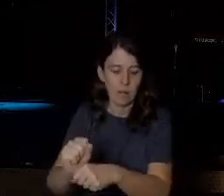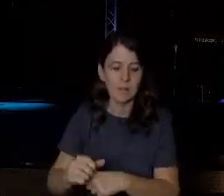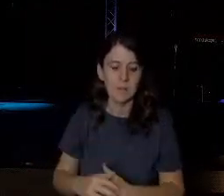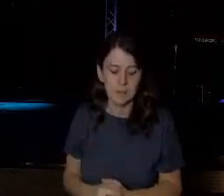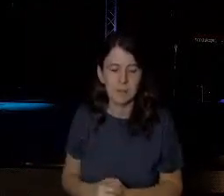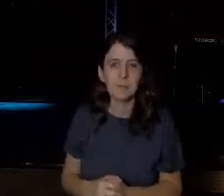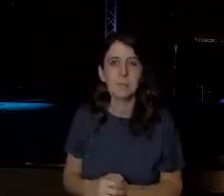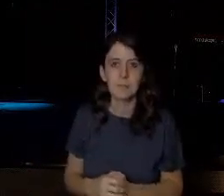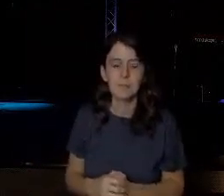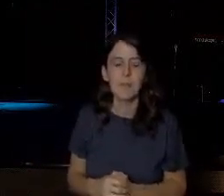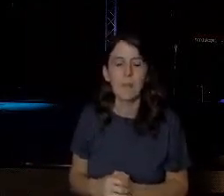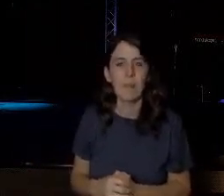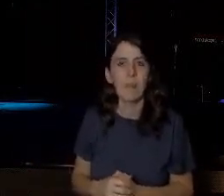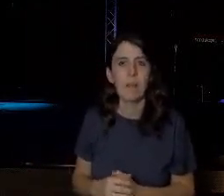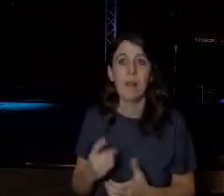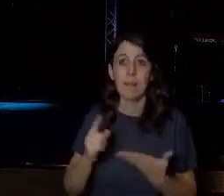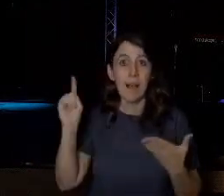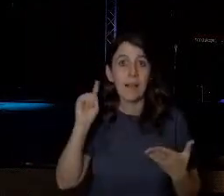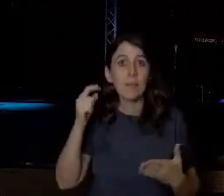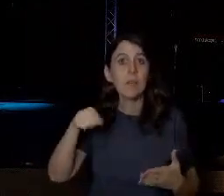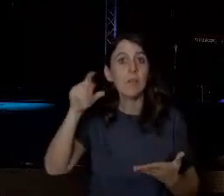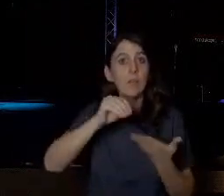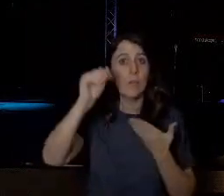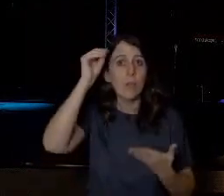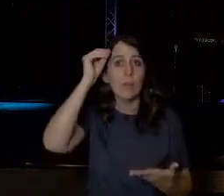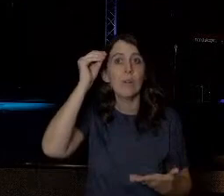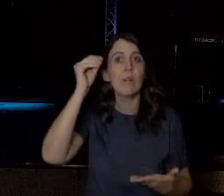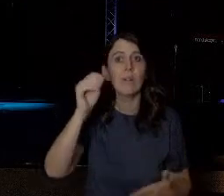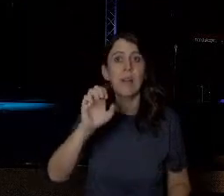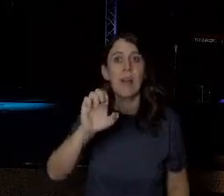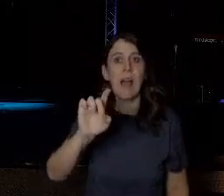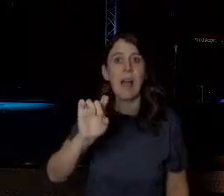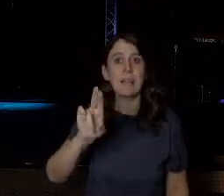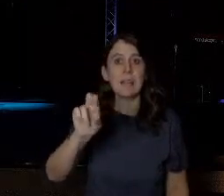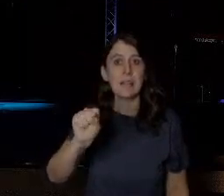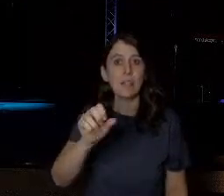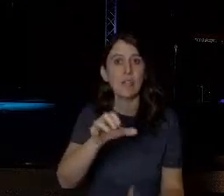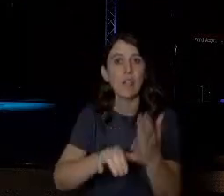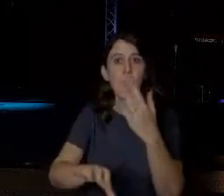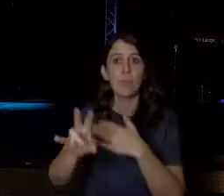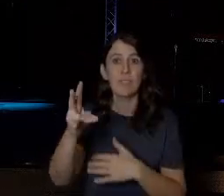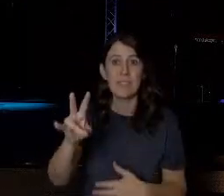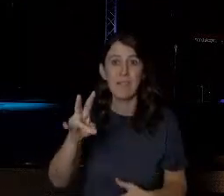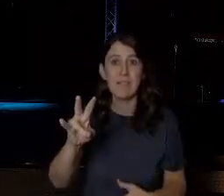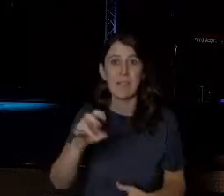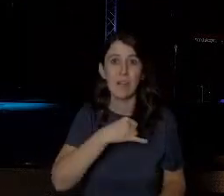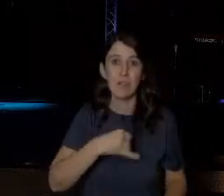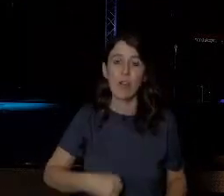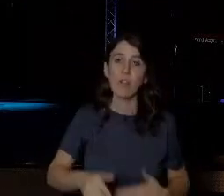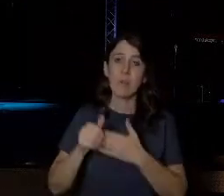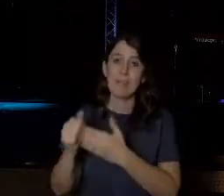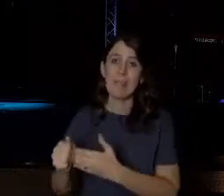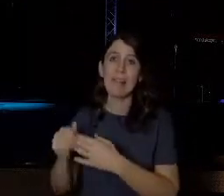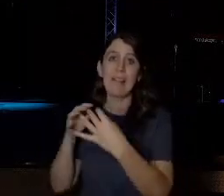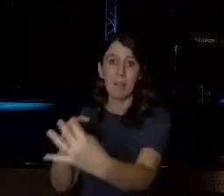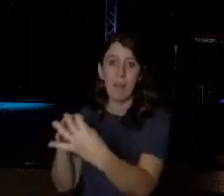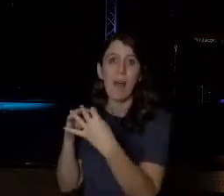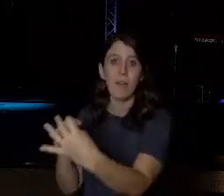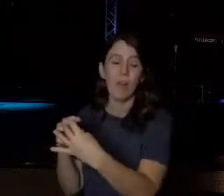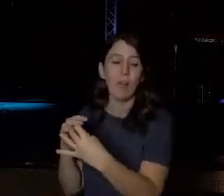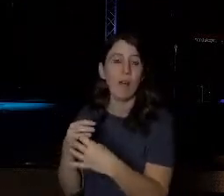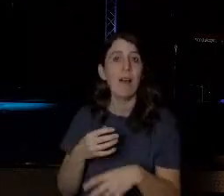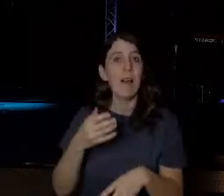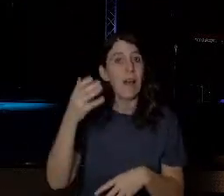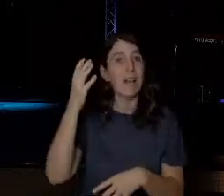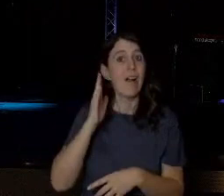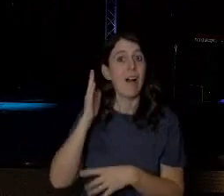Right? You talked about last week, and I had mentioned this morning, Exodus chapter 17, where Joshua's leading the people of God into battle, and there, God is the